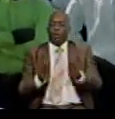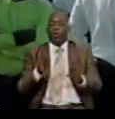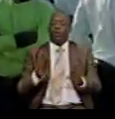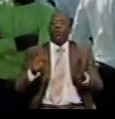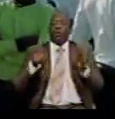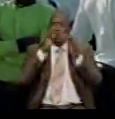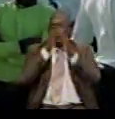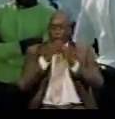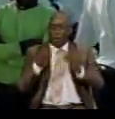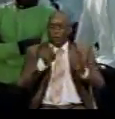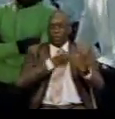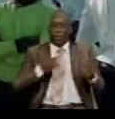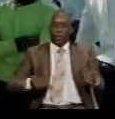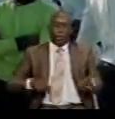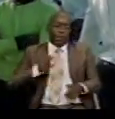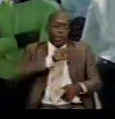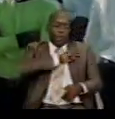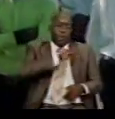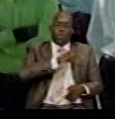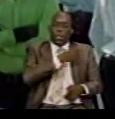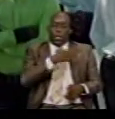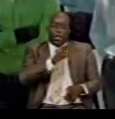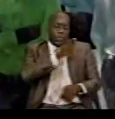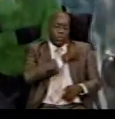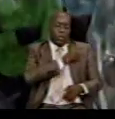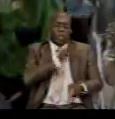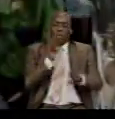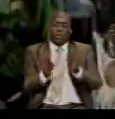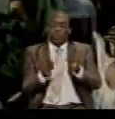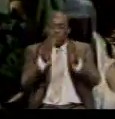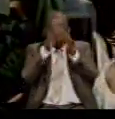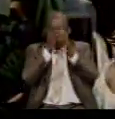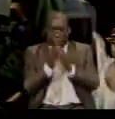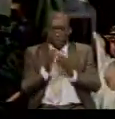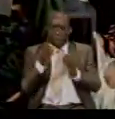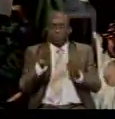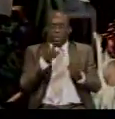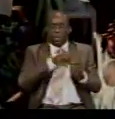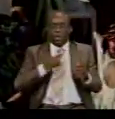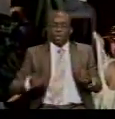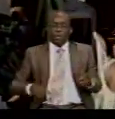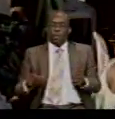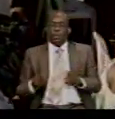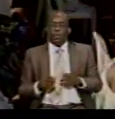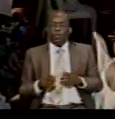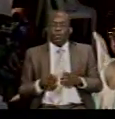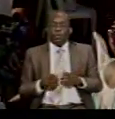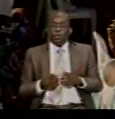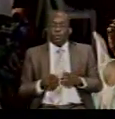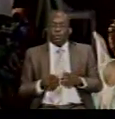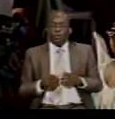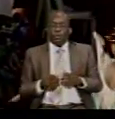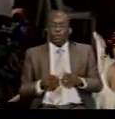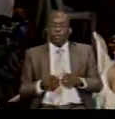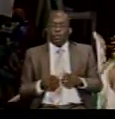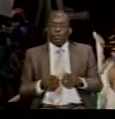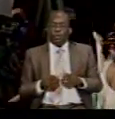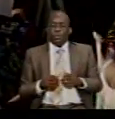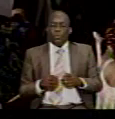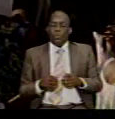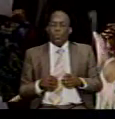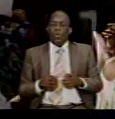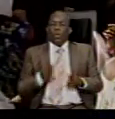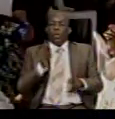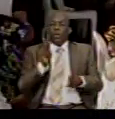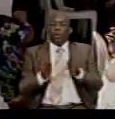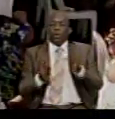all security men, worship the Lord. Surveillants et toute la sécurité, louons le Seigneur. Wonderful participants of GCK 2023, worship the Lord.